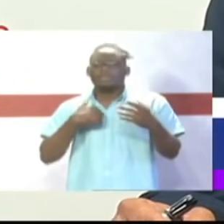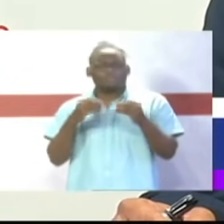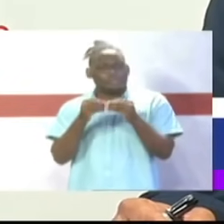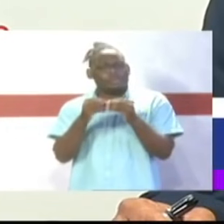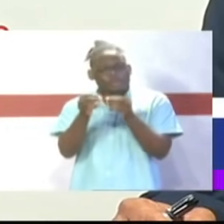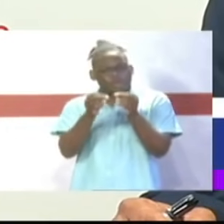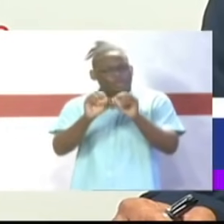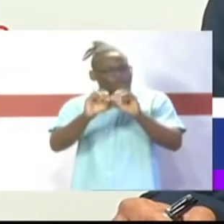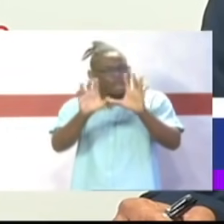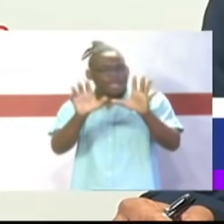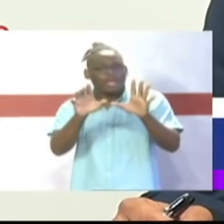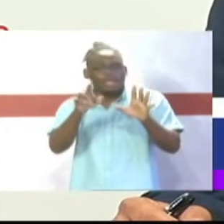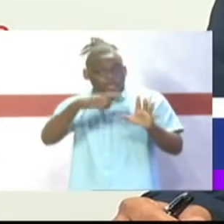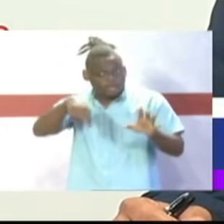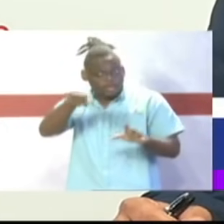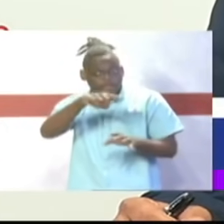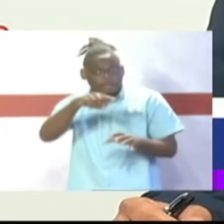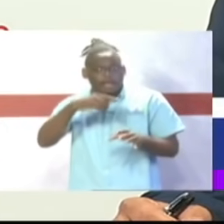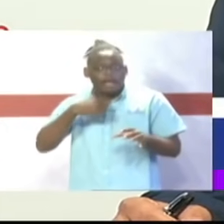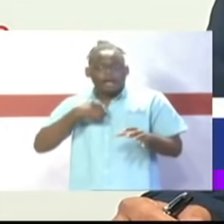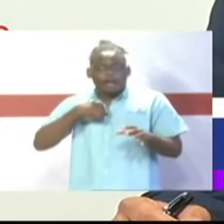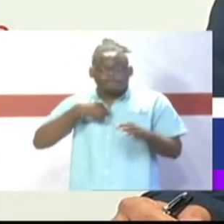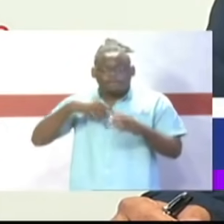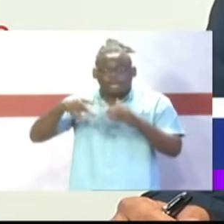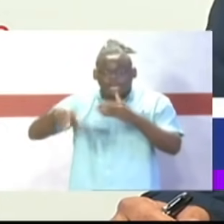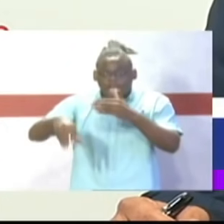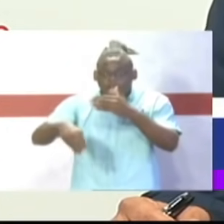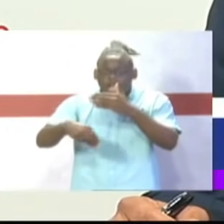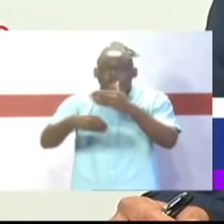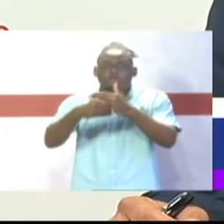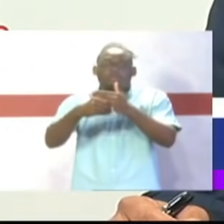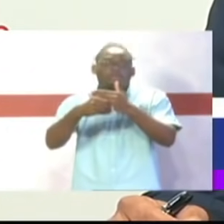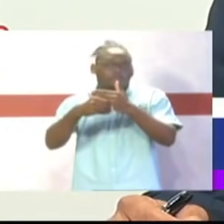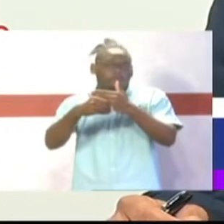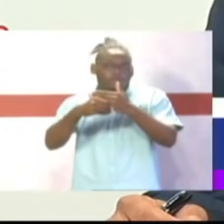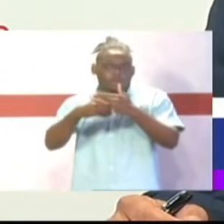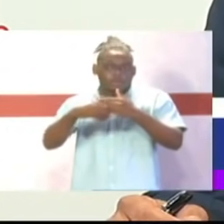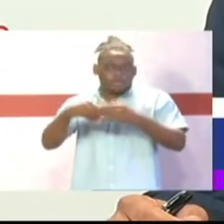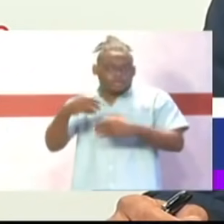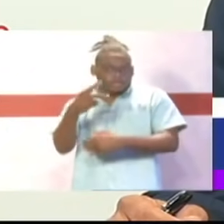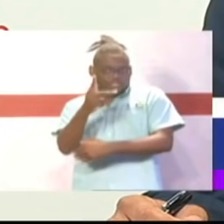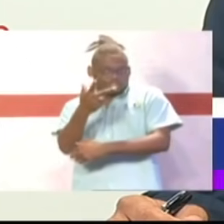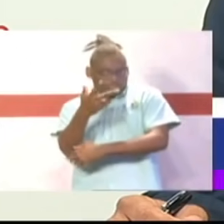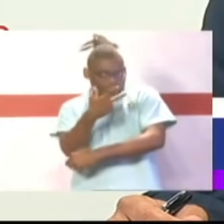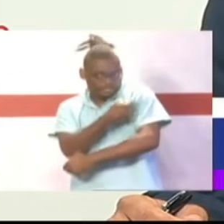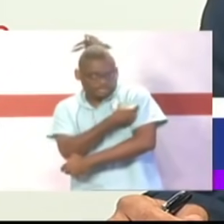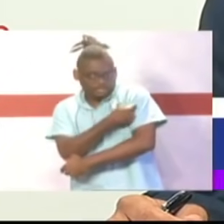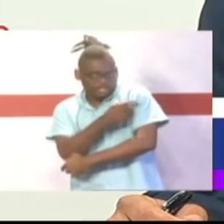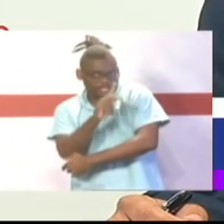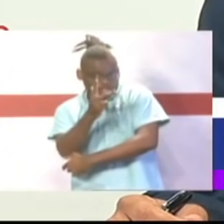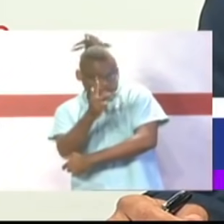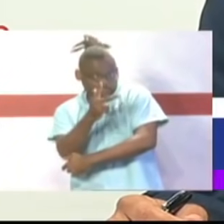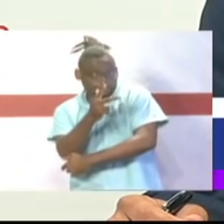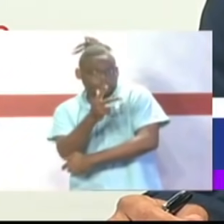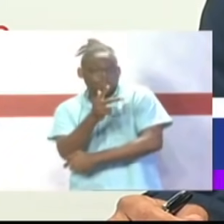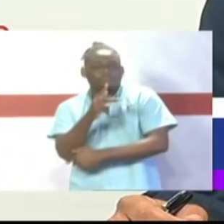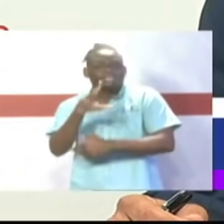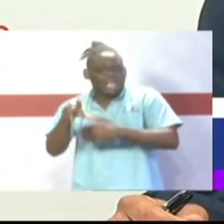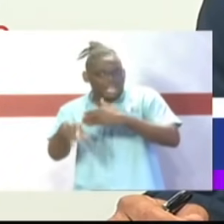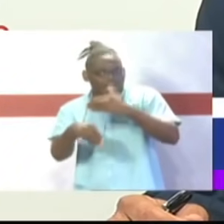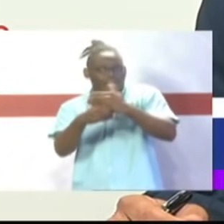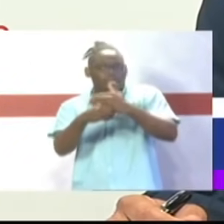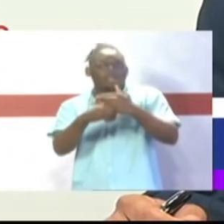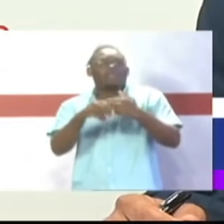additional primary doses. And I said clearly, let's not use the word booster. And I